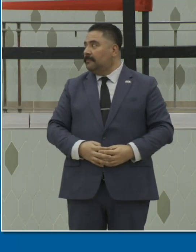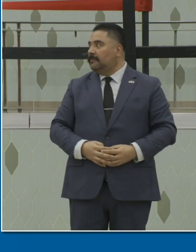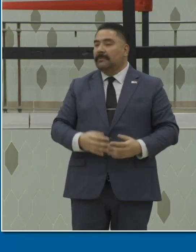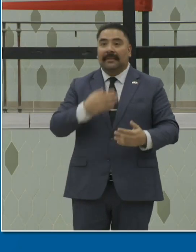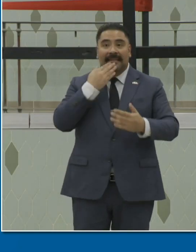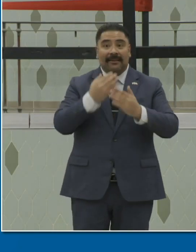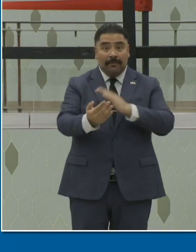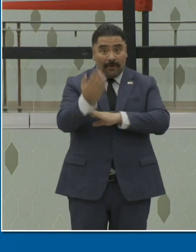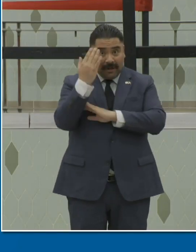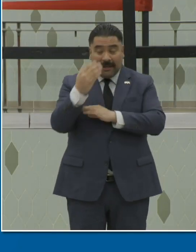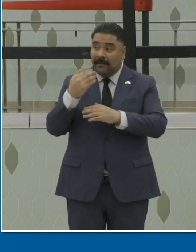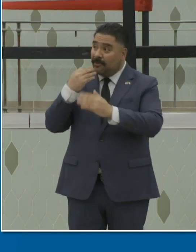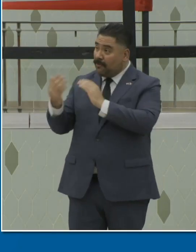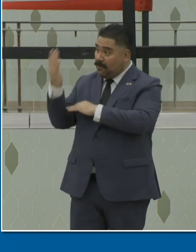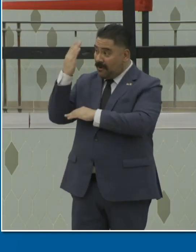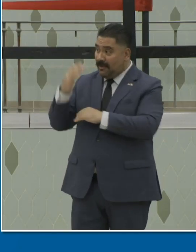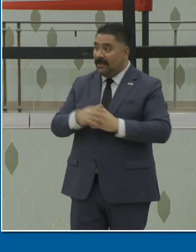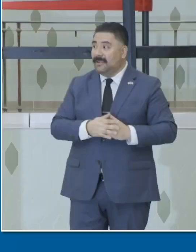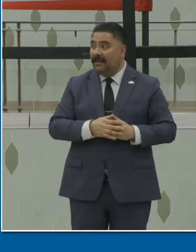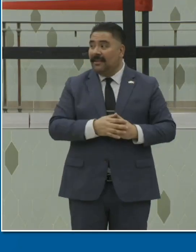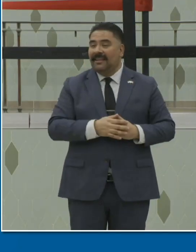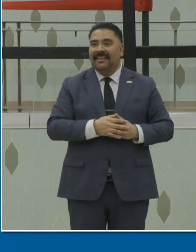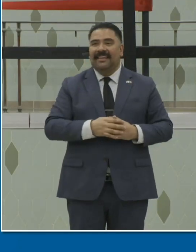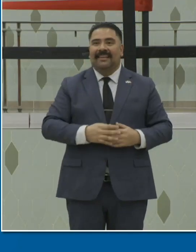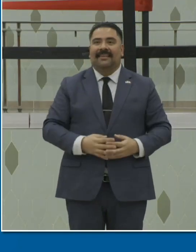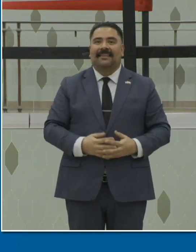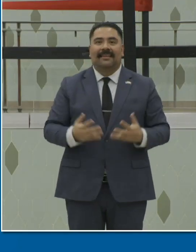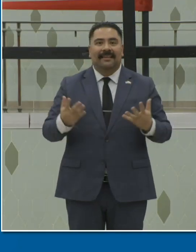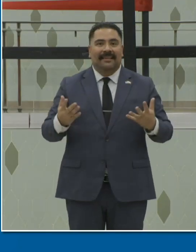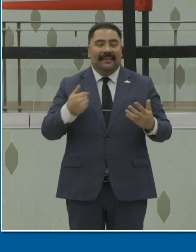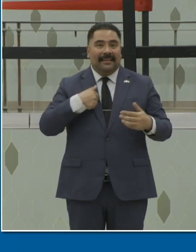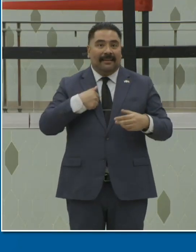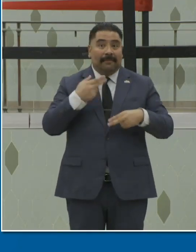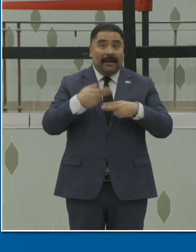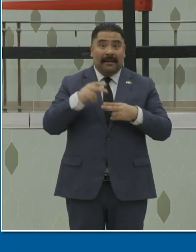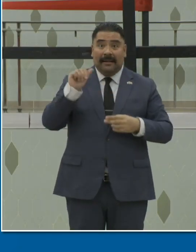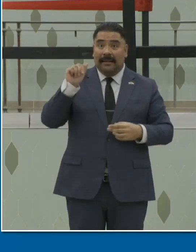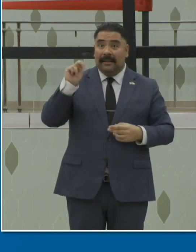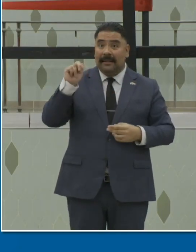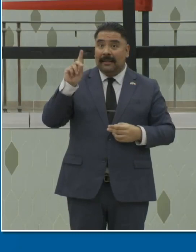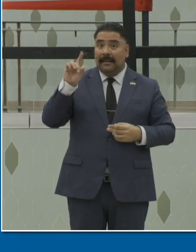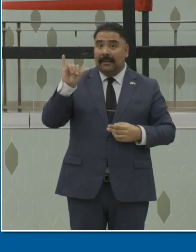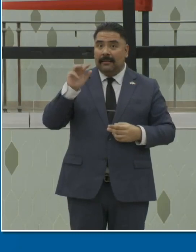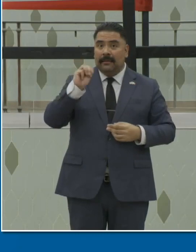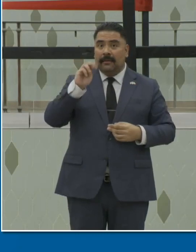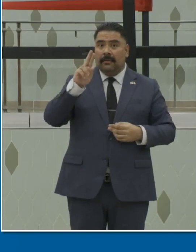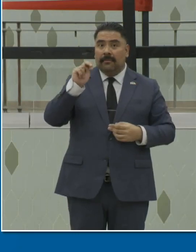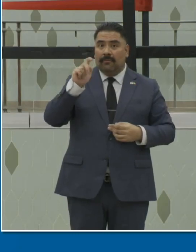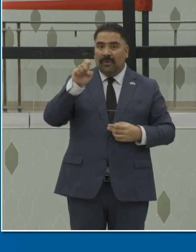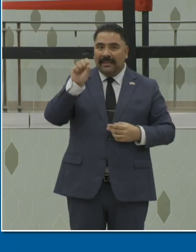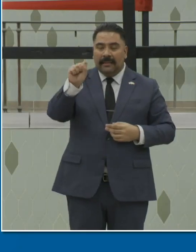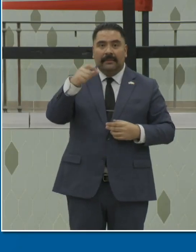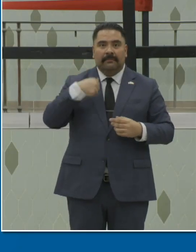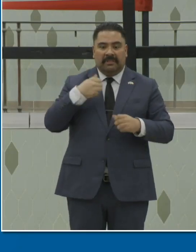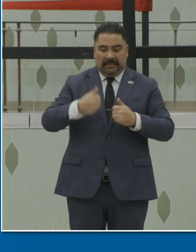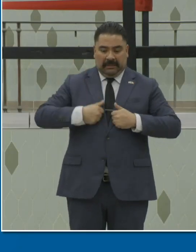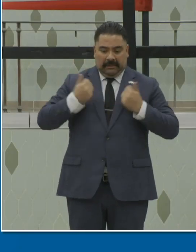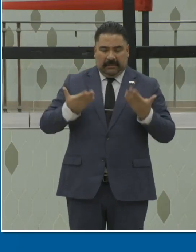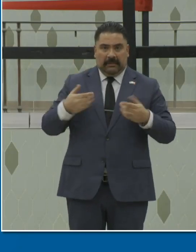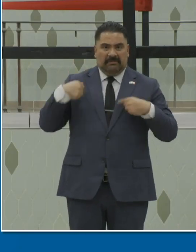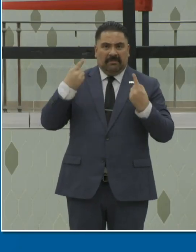Well, good morning. Good morning. As we said, my name is Andy Muentes. I've been a resident here